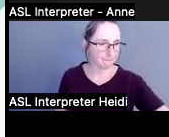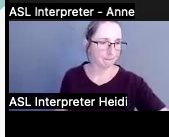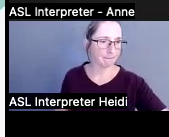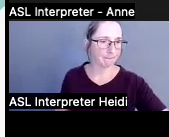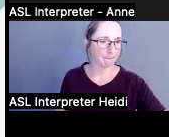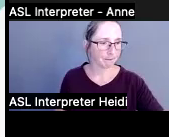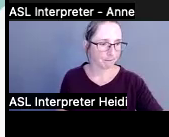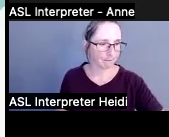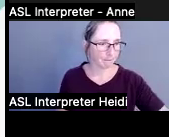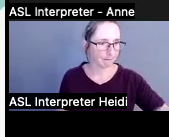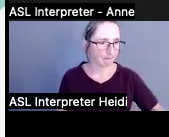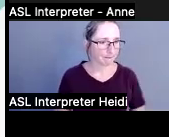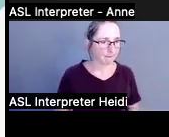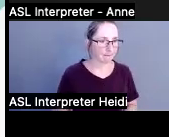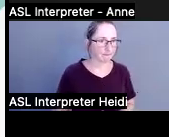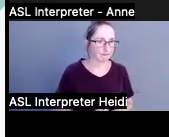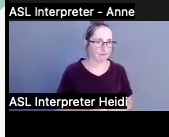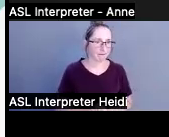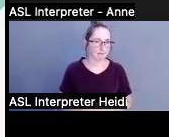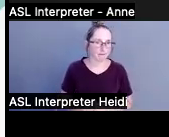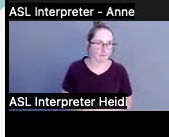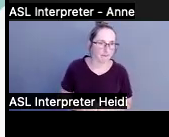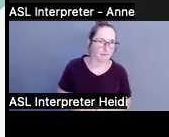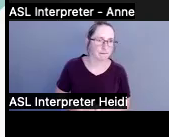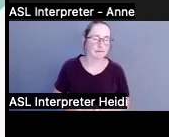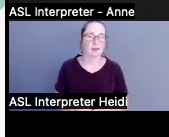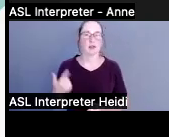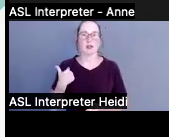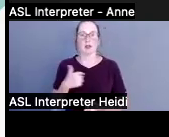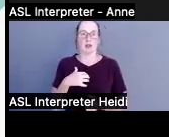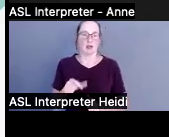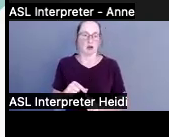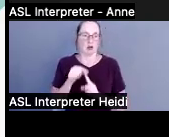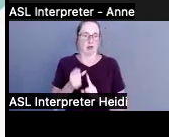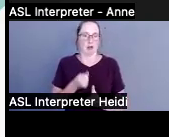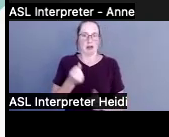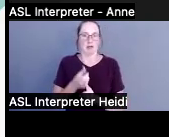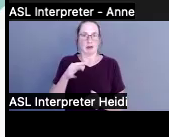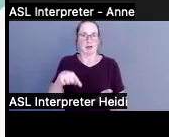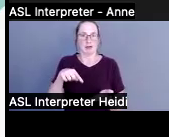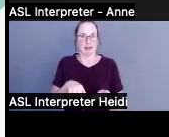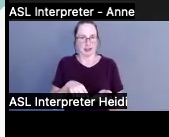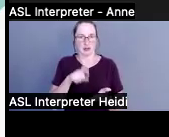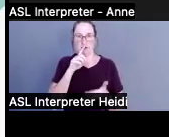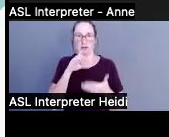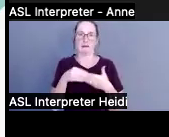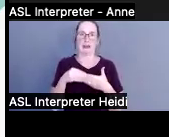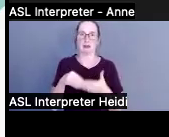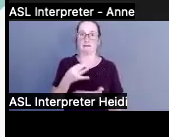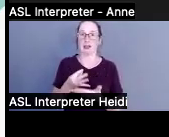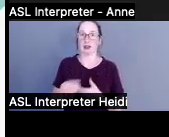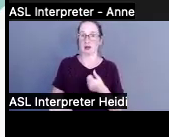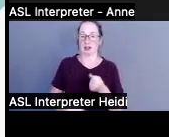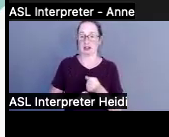And then we wanted to document the unique impact of this being a flexible financial